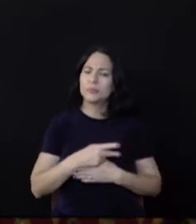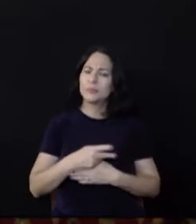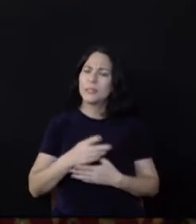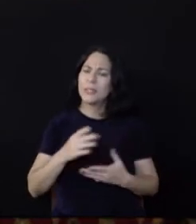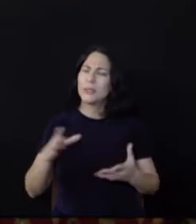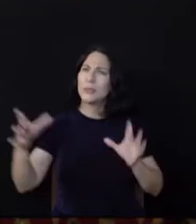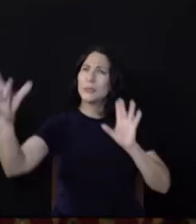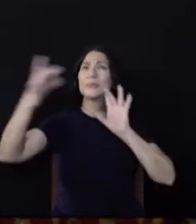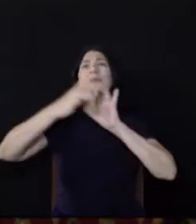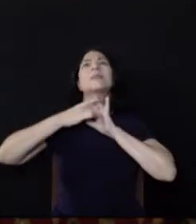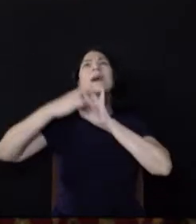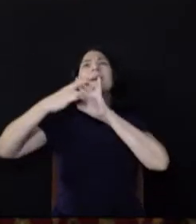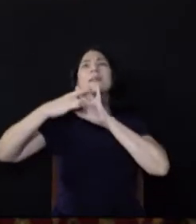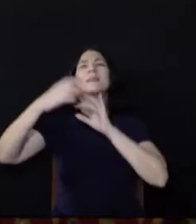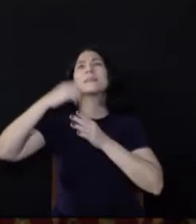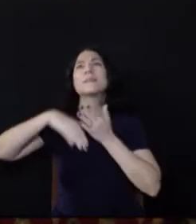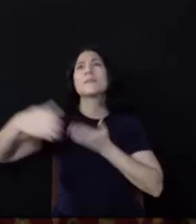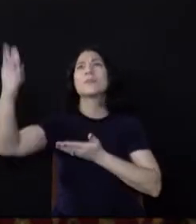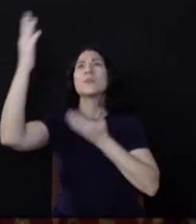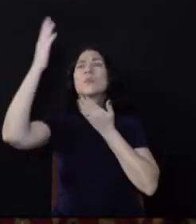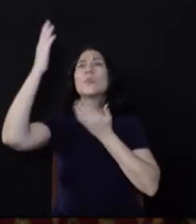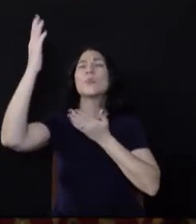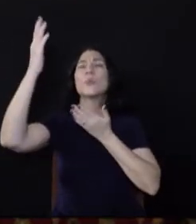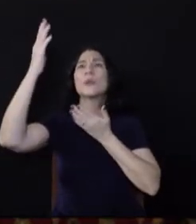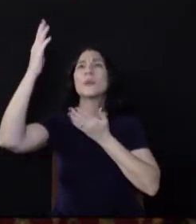Unite us, Lord, in you,